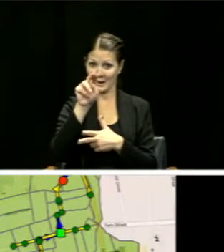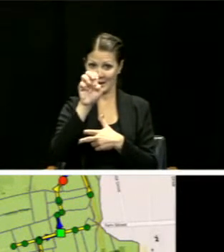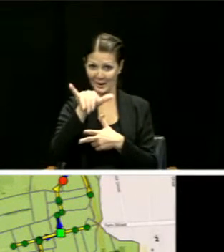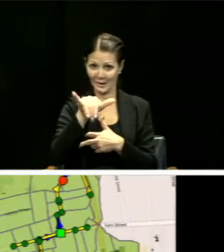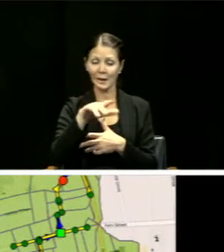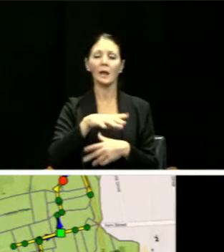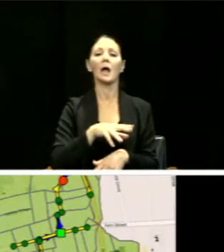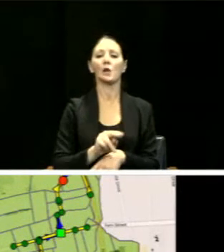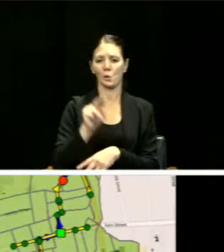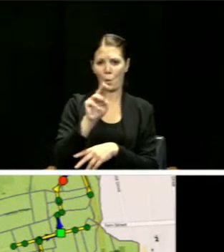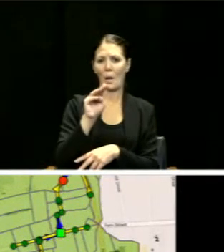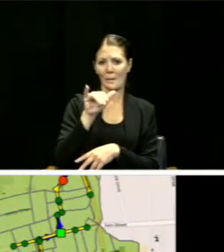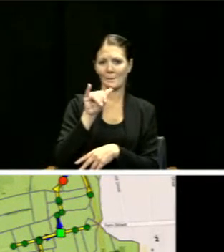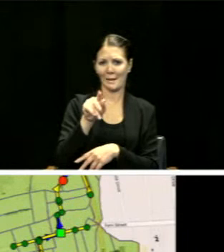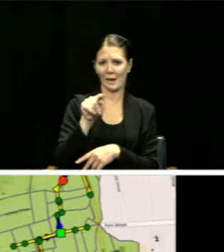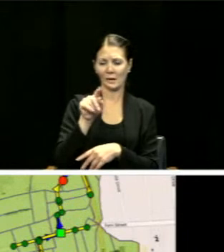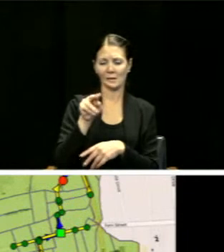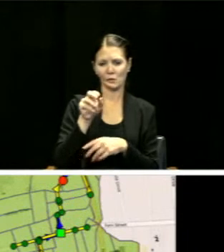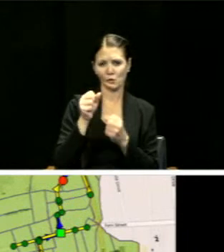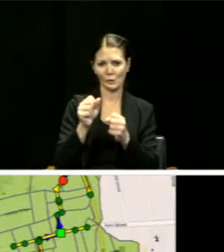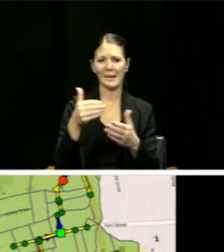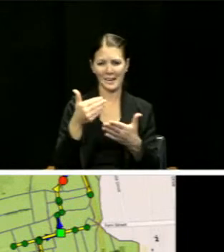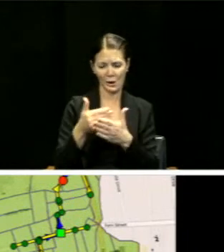Trout Brook.